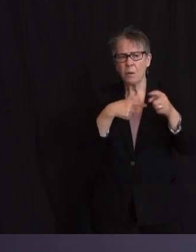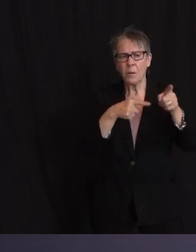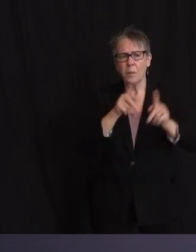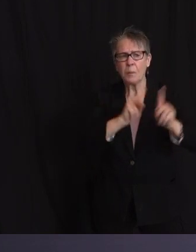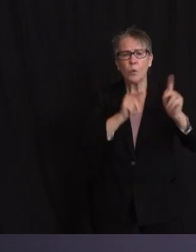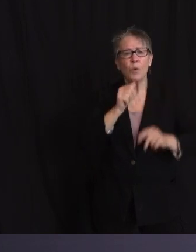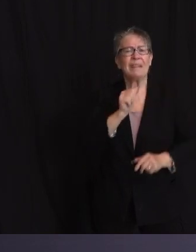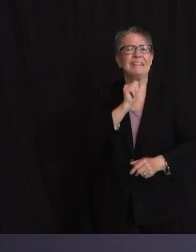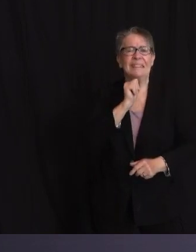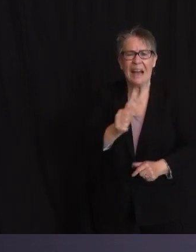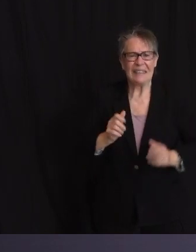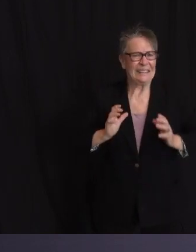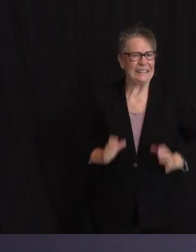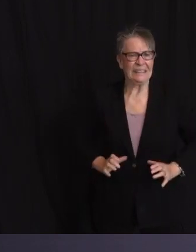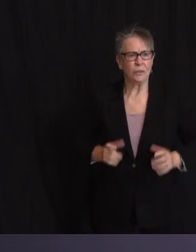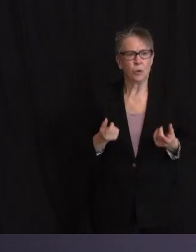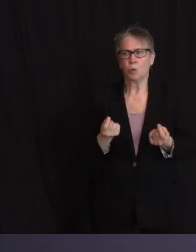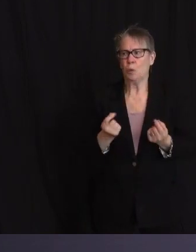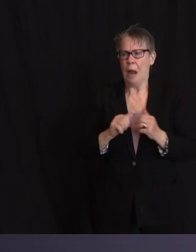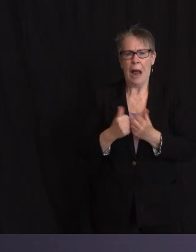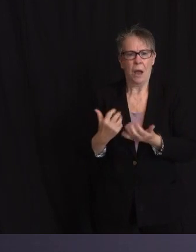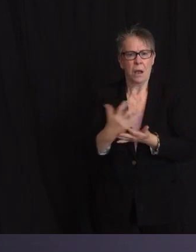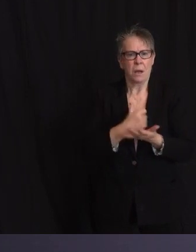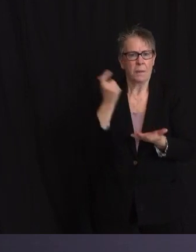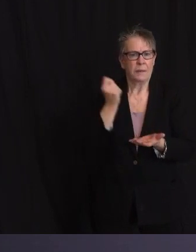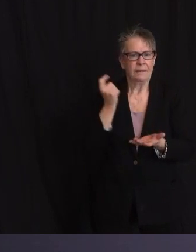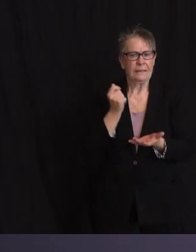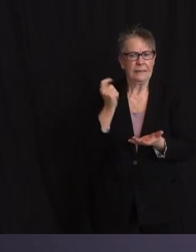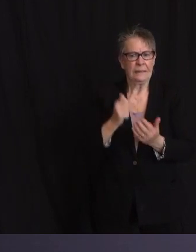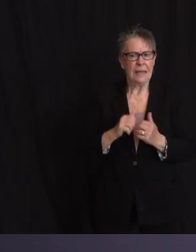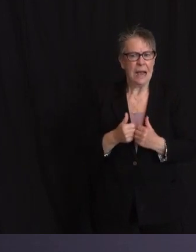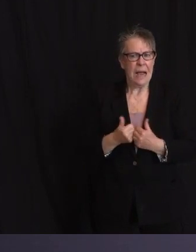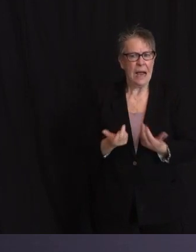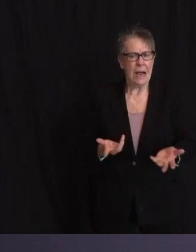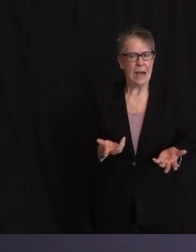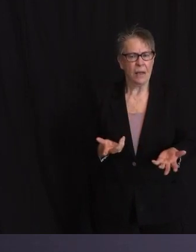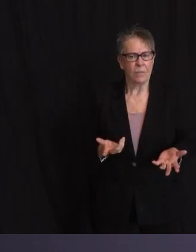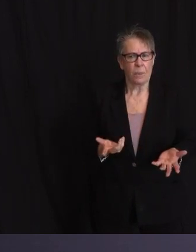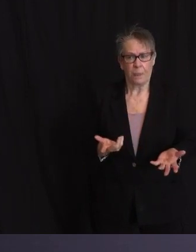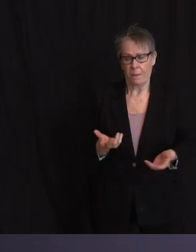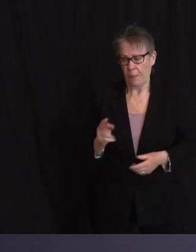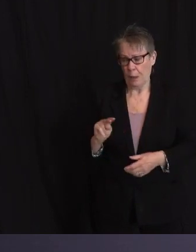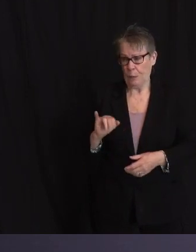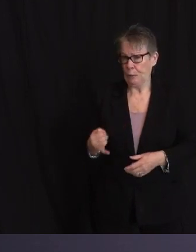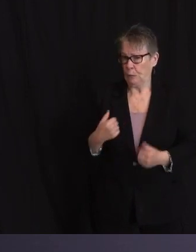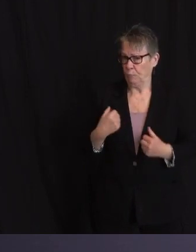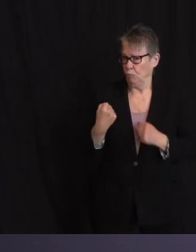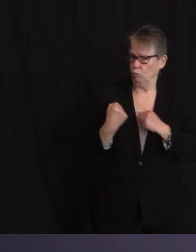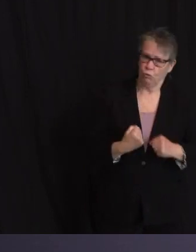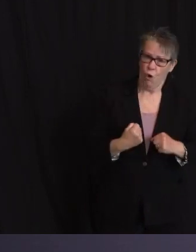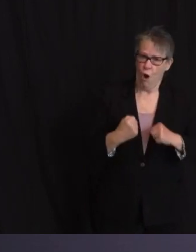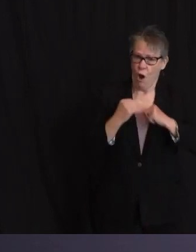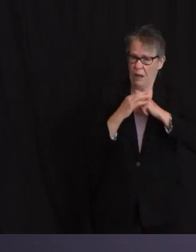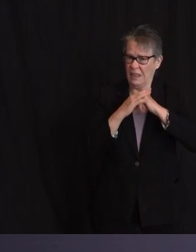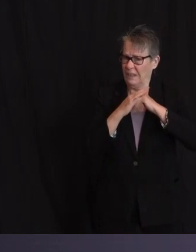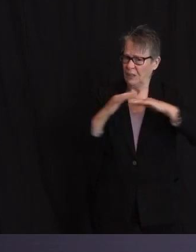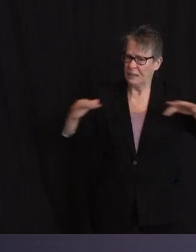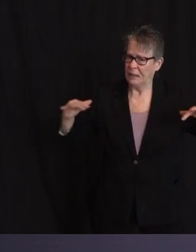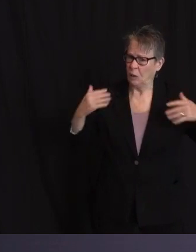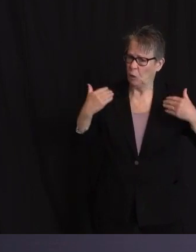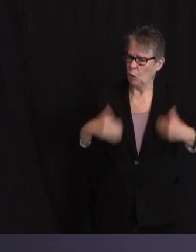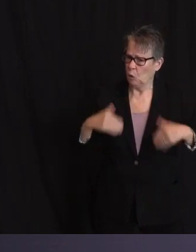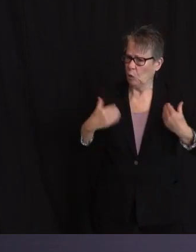most diverse state in America, and that means that we are the immigrant state